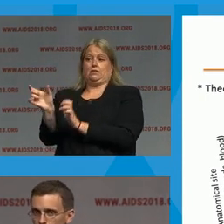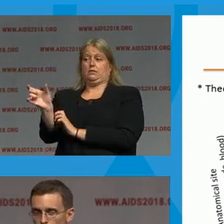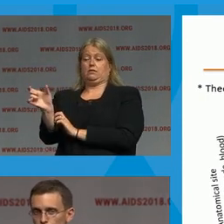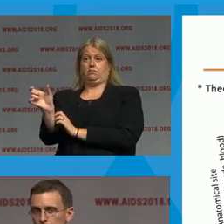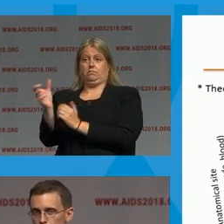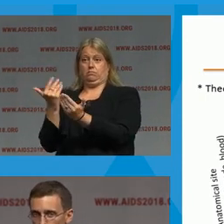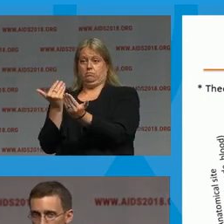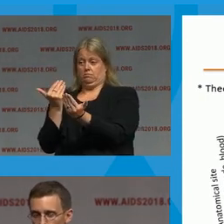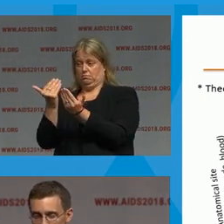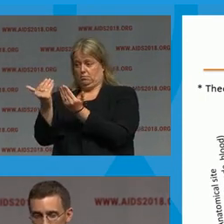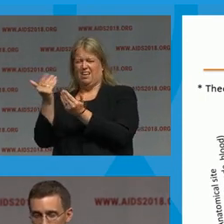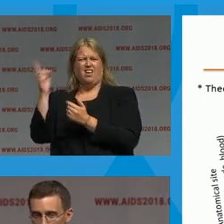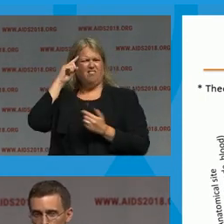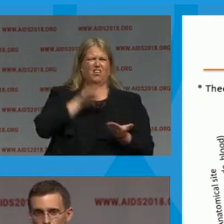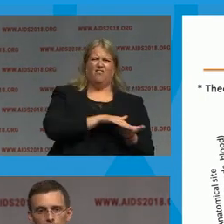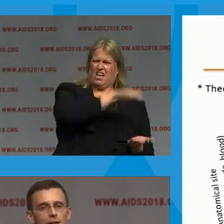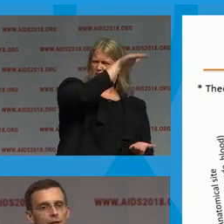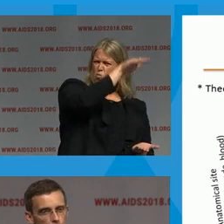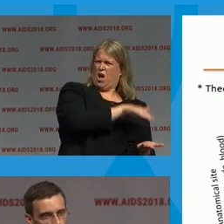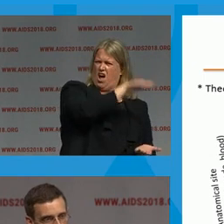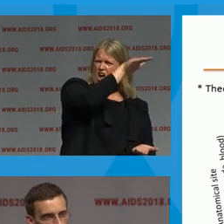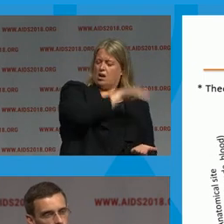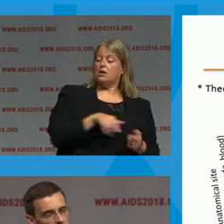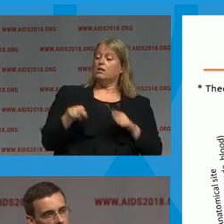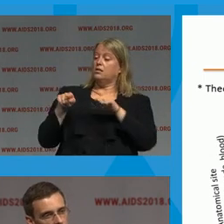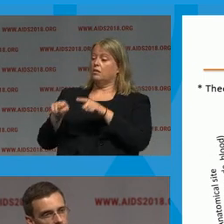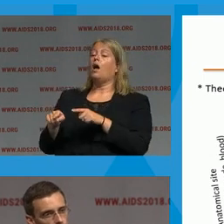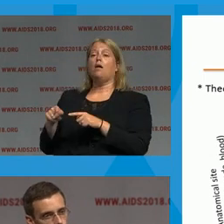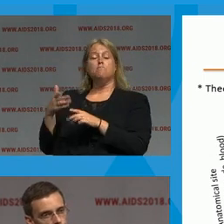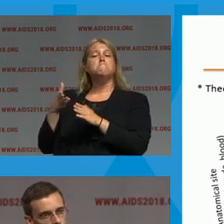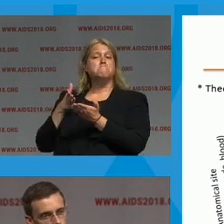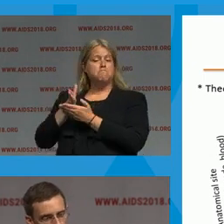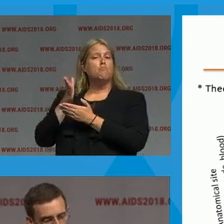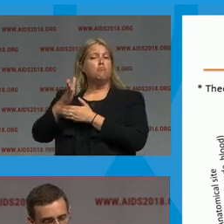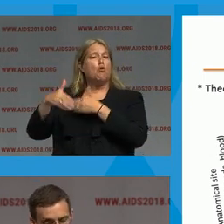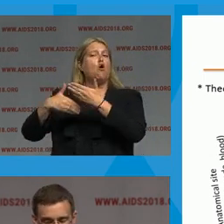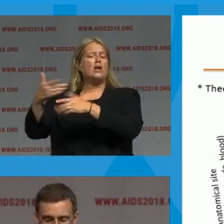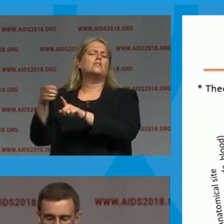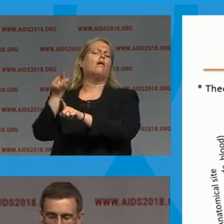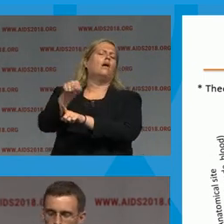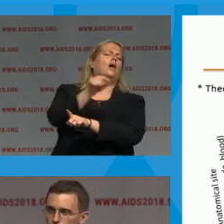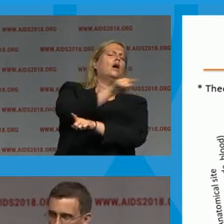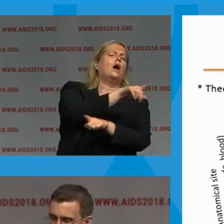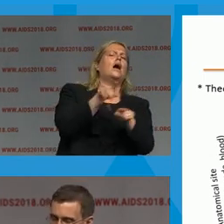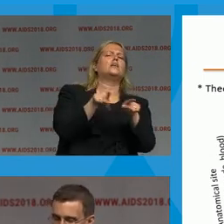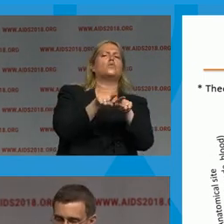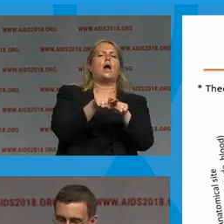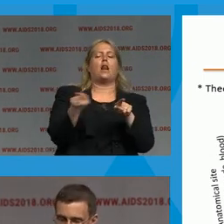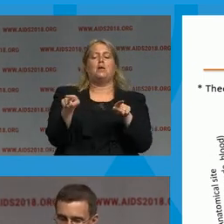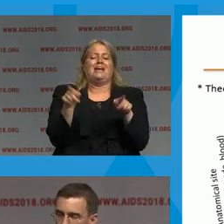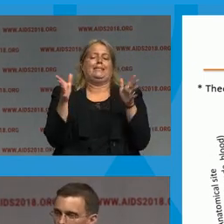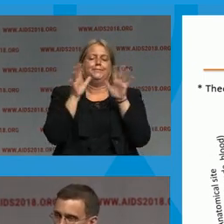in on the reservoir that we need to care about. And there's progress being made in these other dimensions as well that I won't